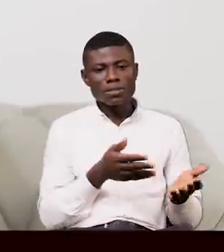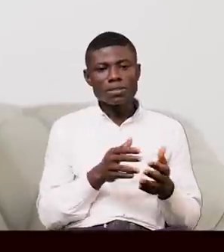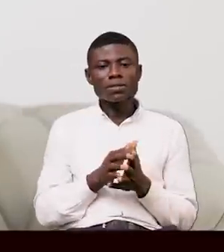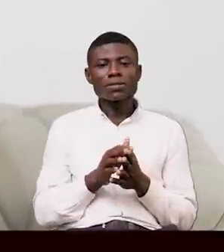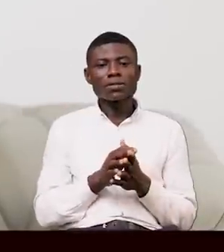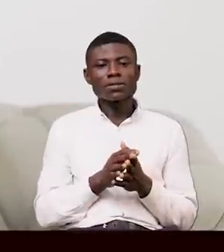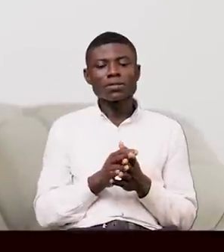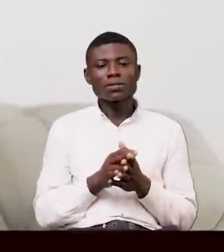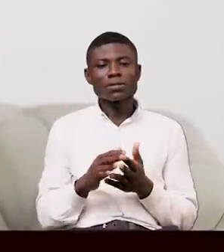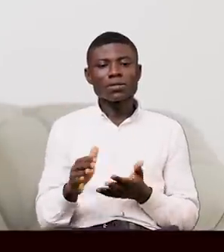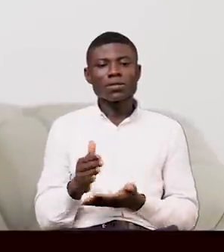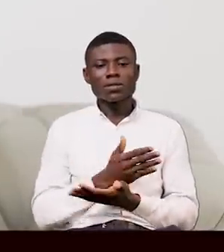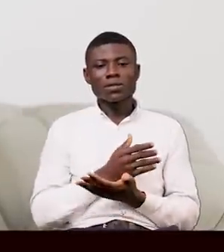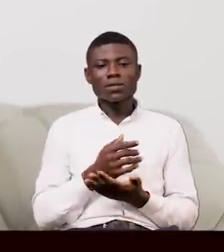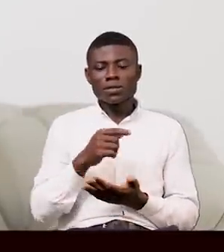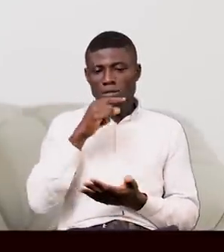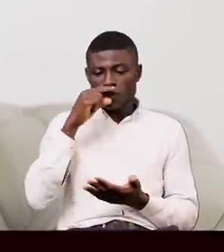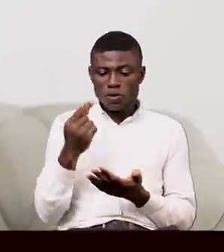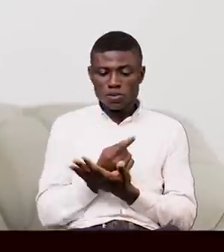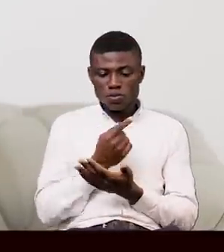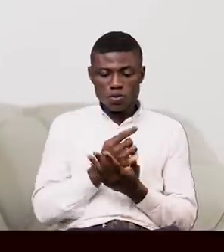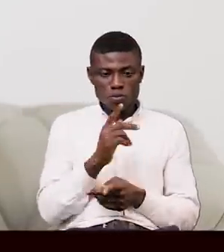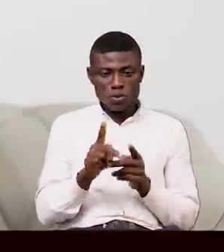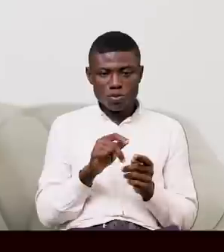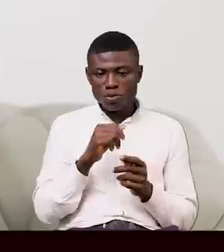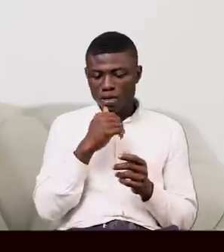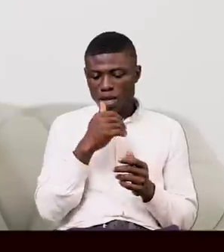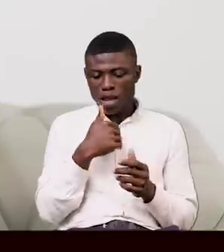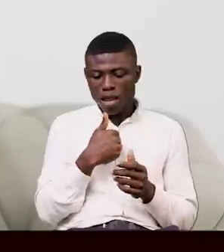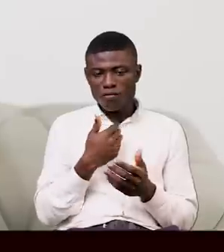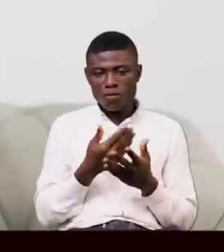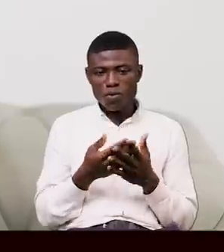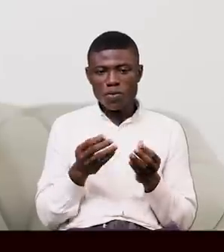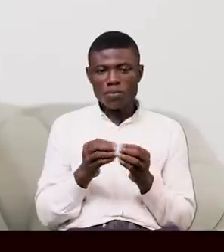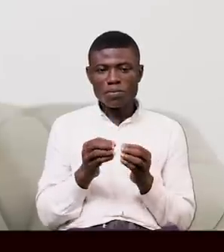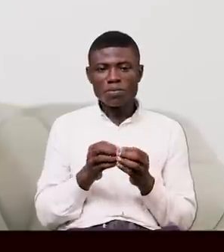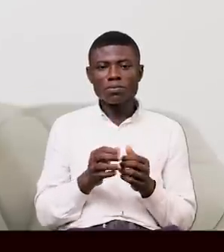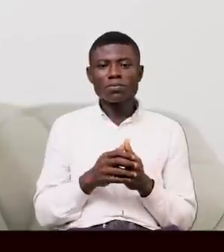yeah gospel fo ne de ndia ne no so e nyina agi tum